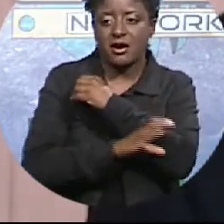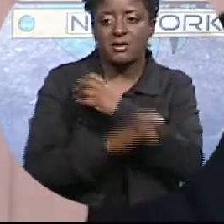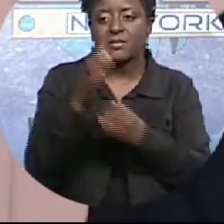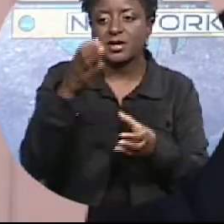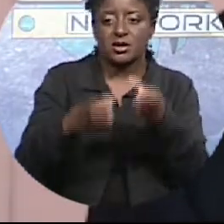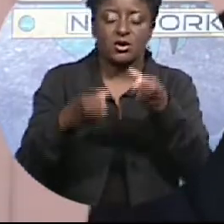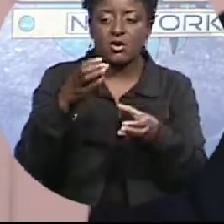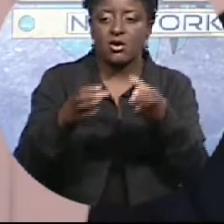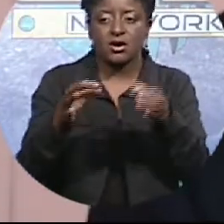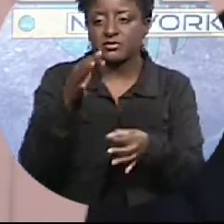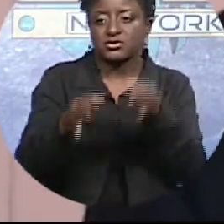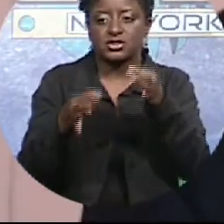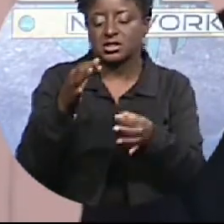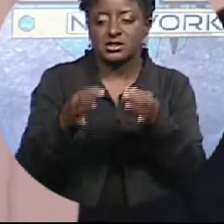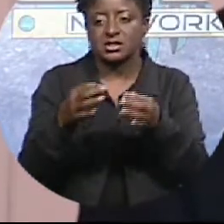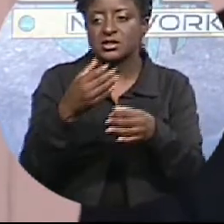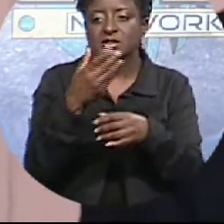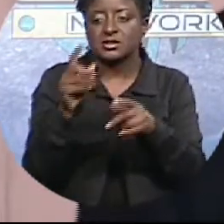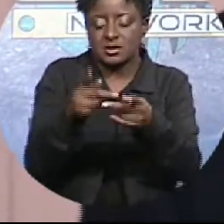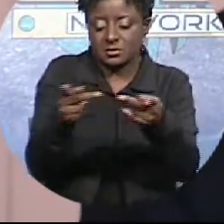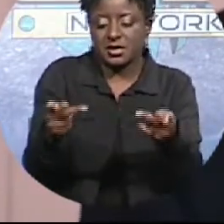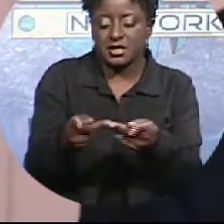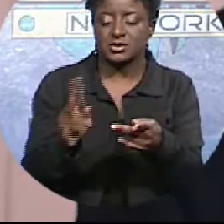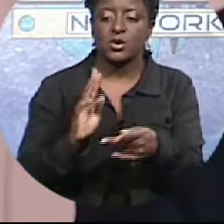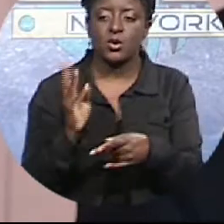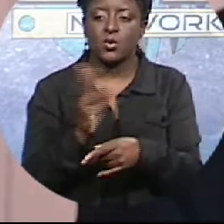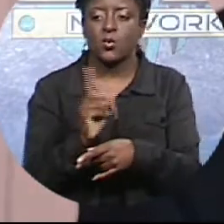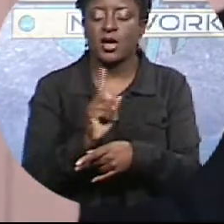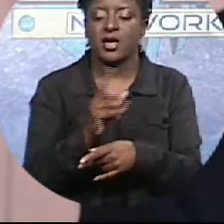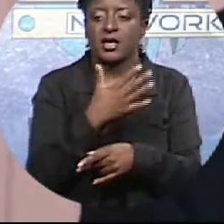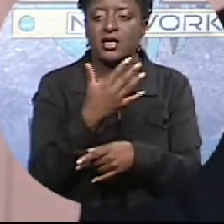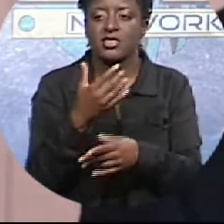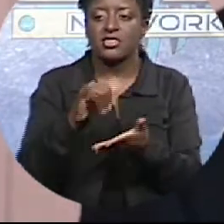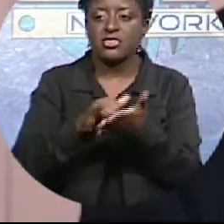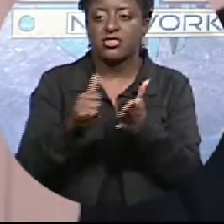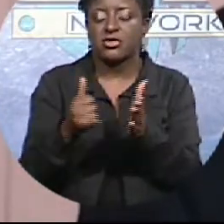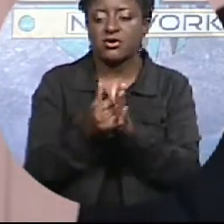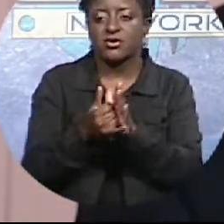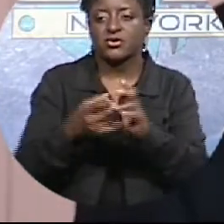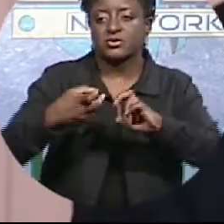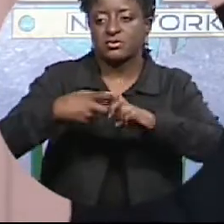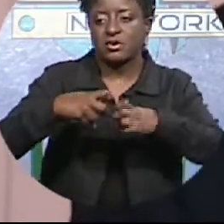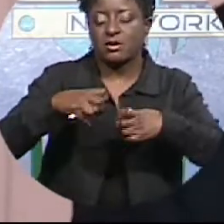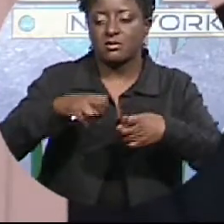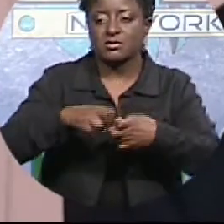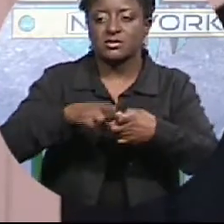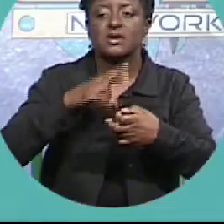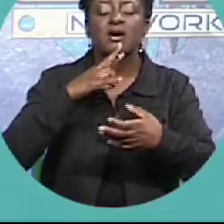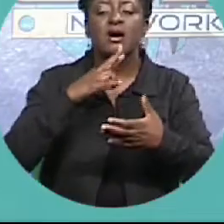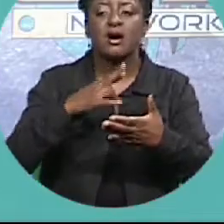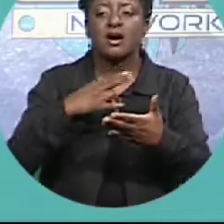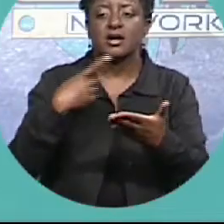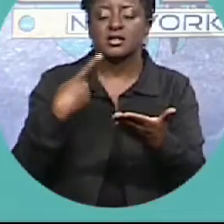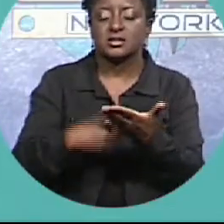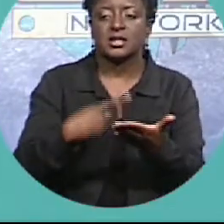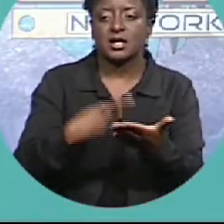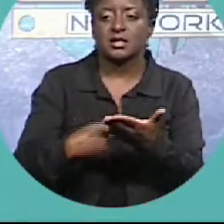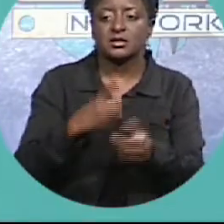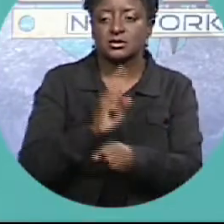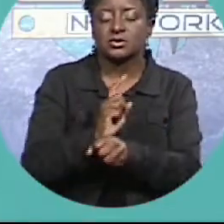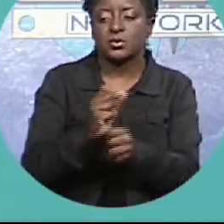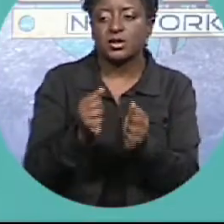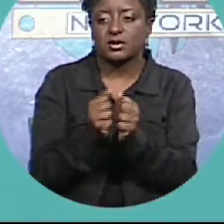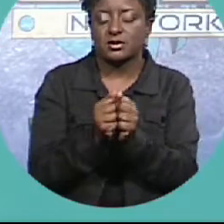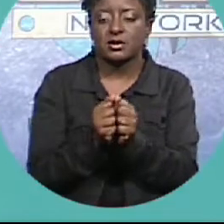ventilated. And to that extent, we contribute to the maintenance of the court. Now, how